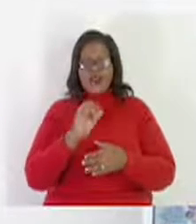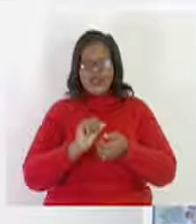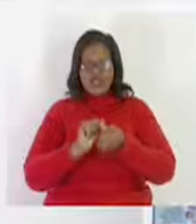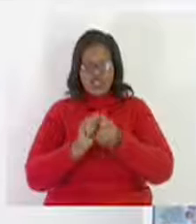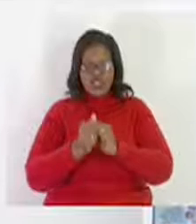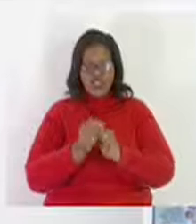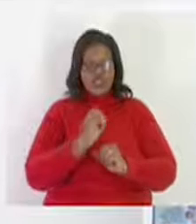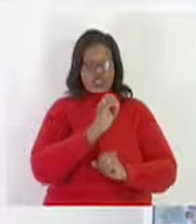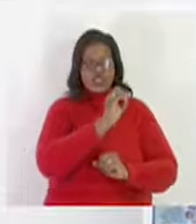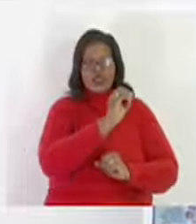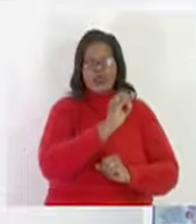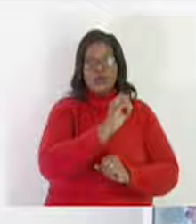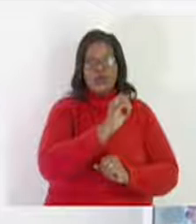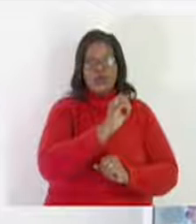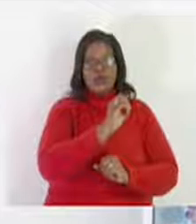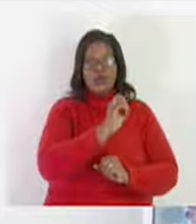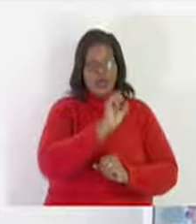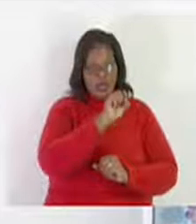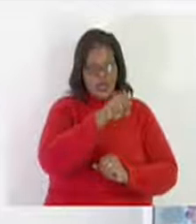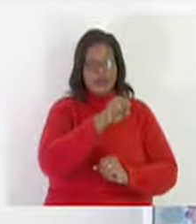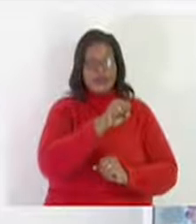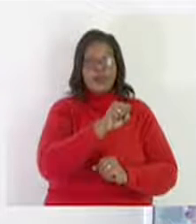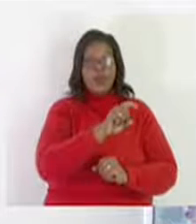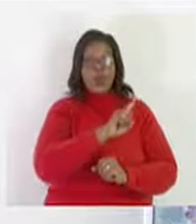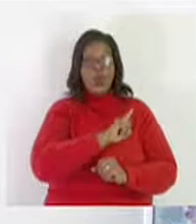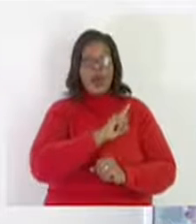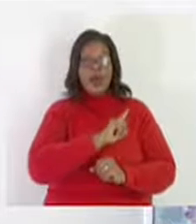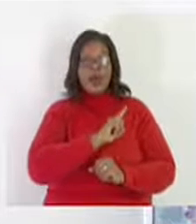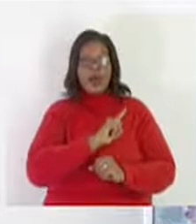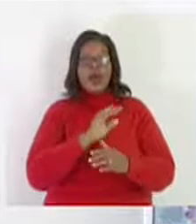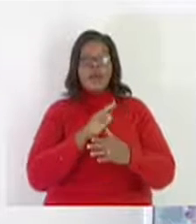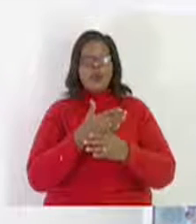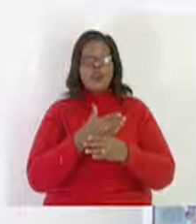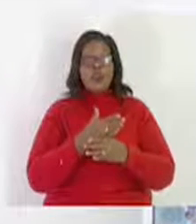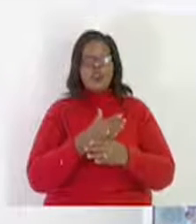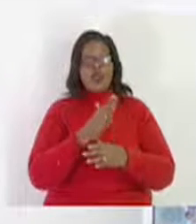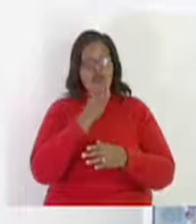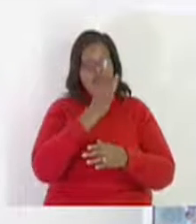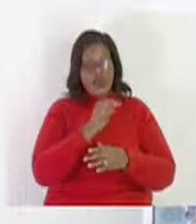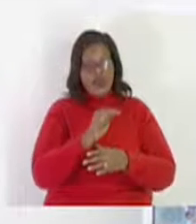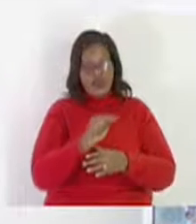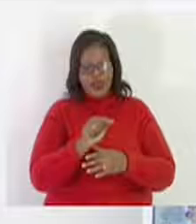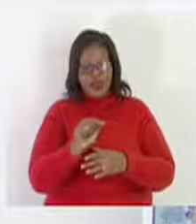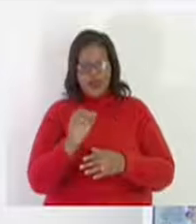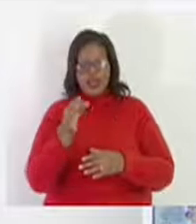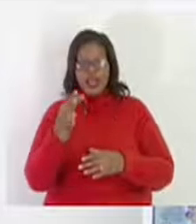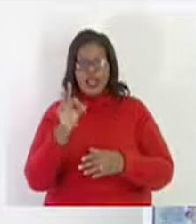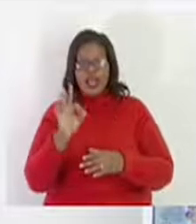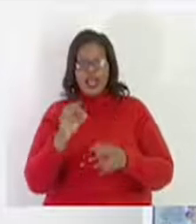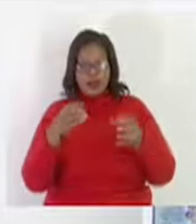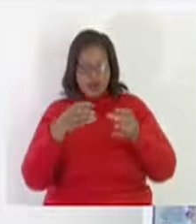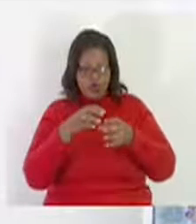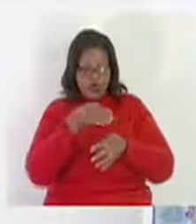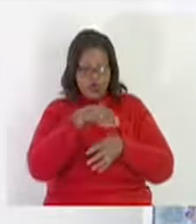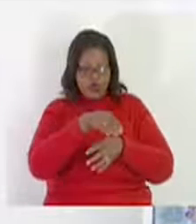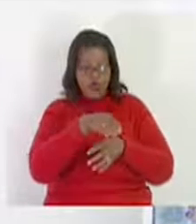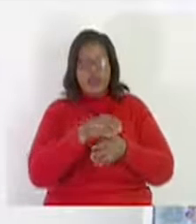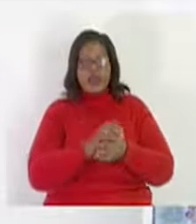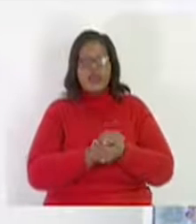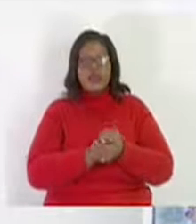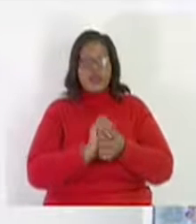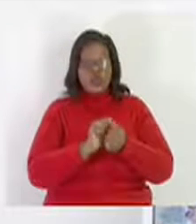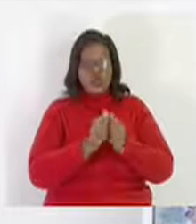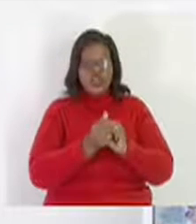change 0? Yes. Why? 5 is between 5 and 9. So 5 will